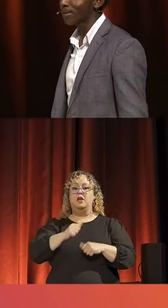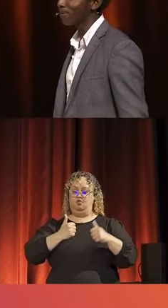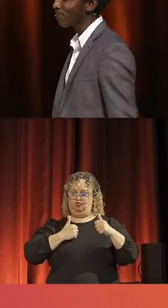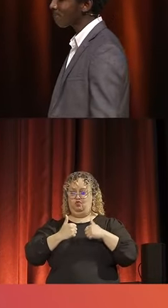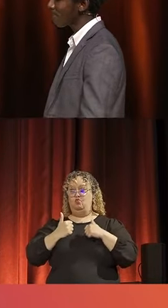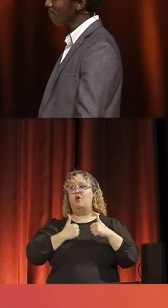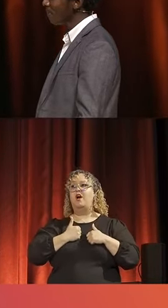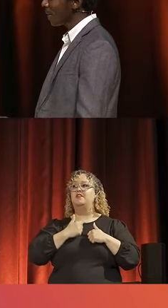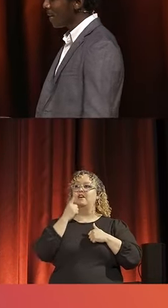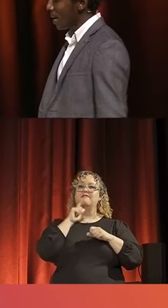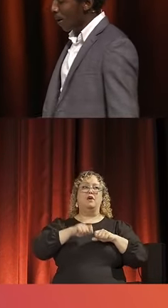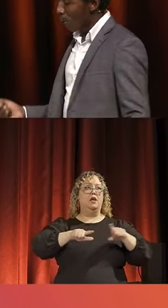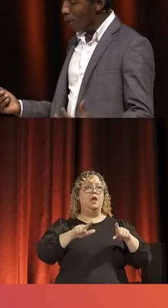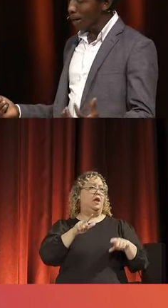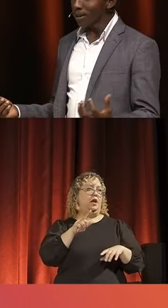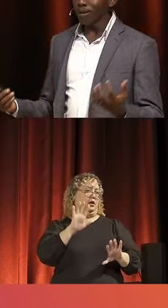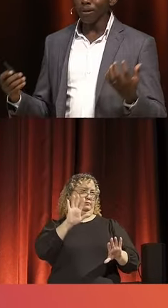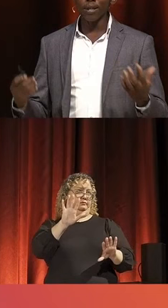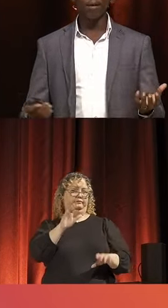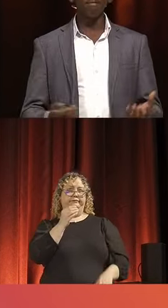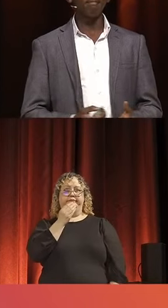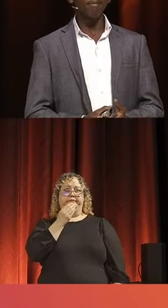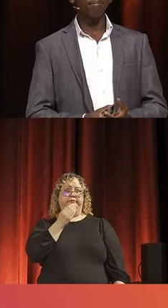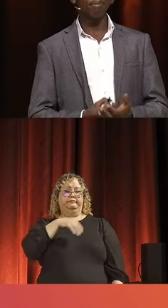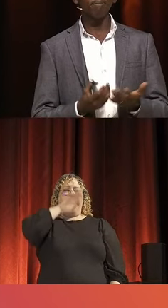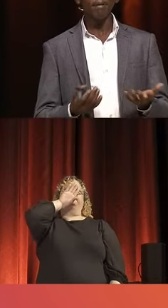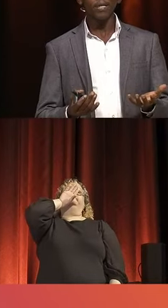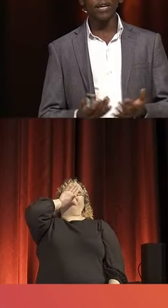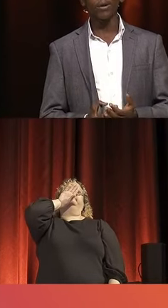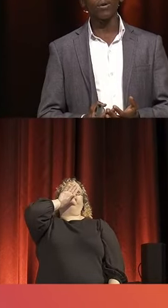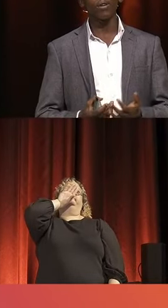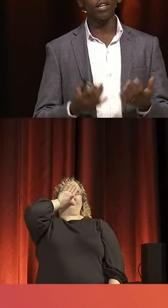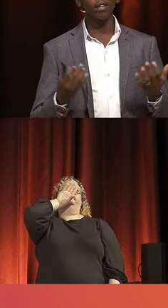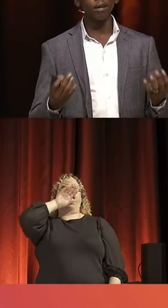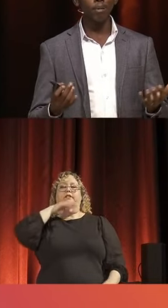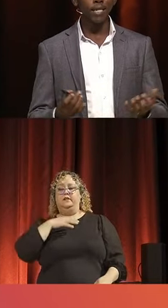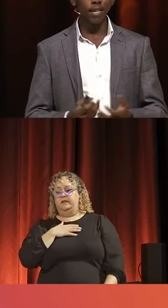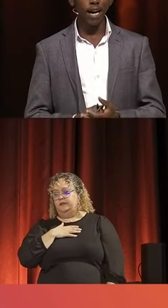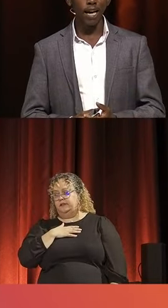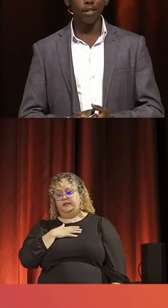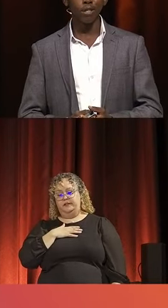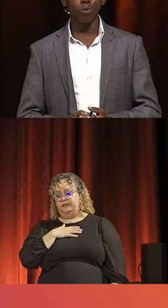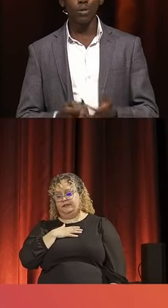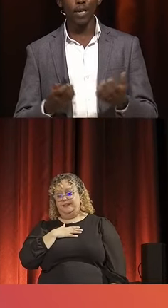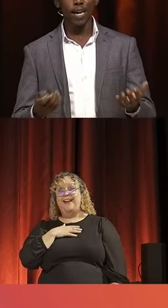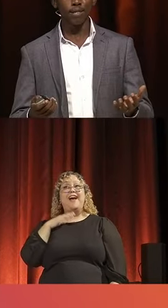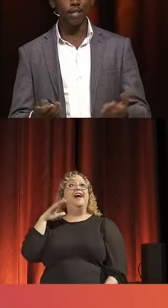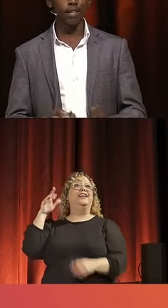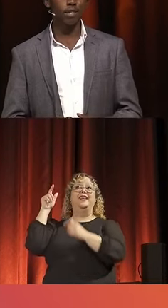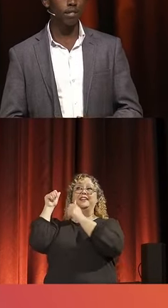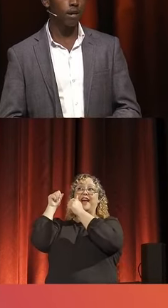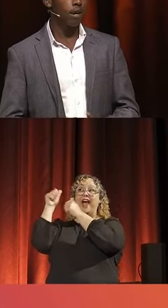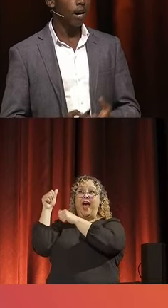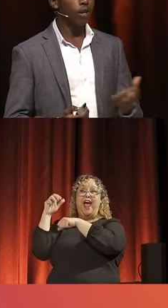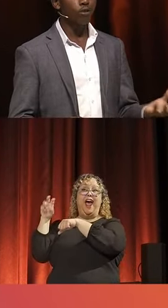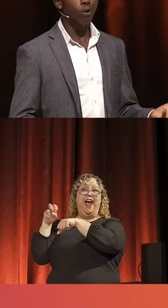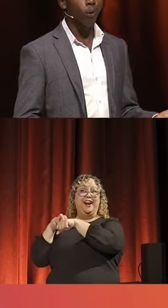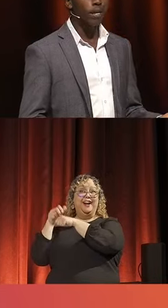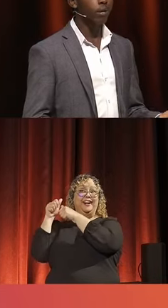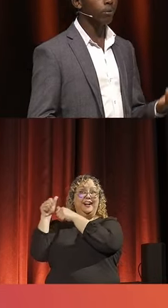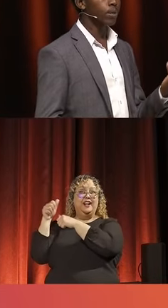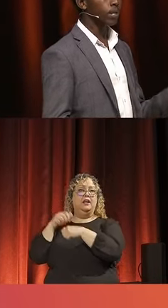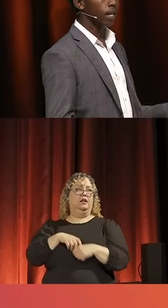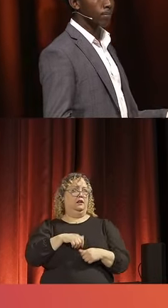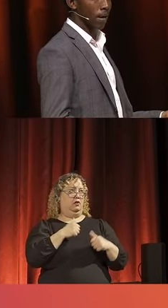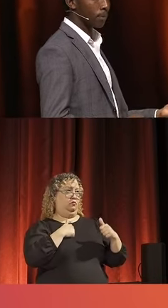face. Well, map data in a place like Ireland was excellent. A lot of